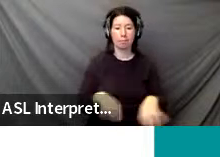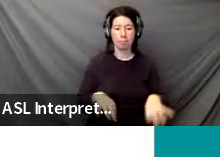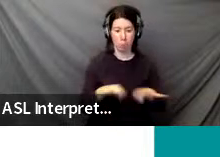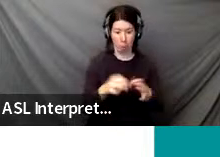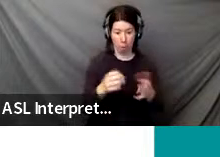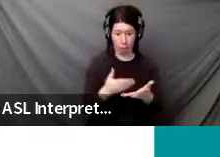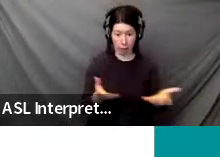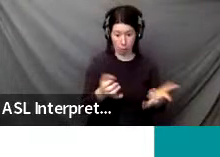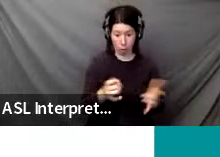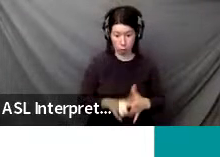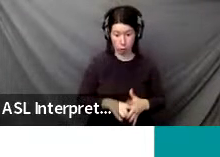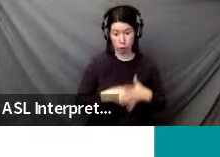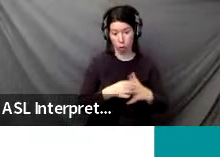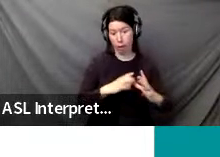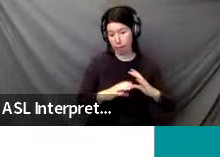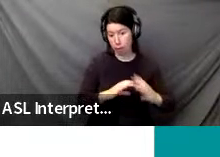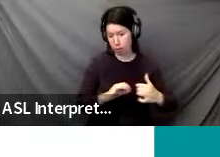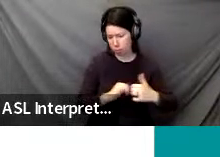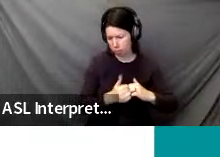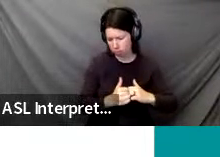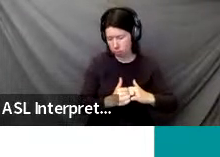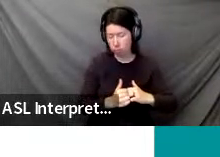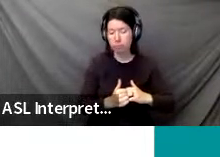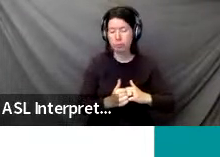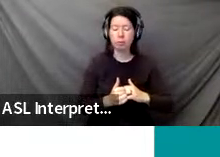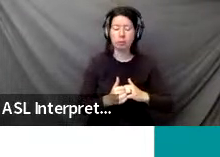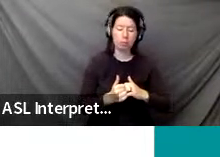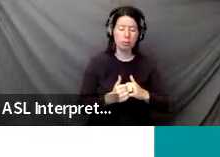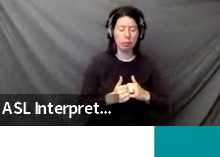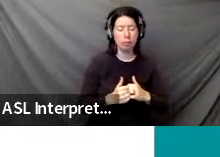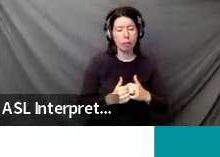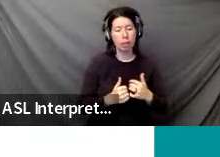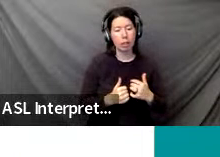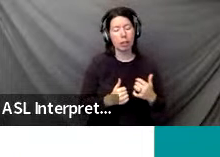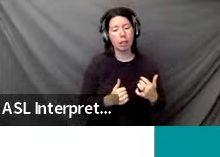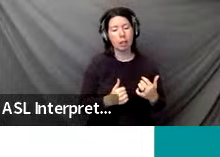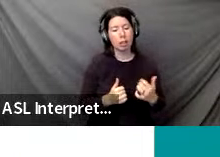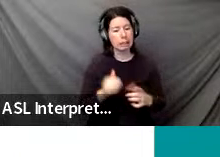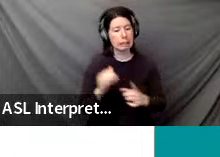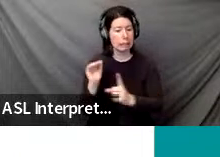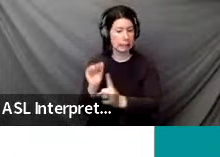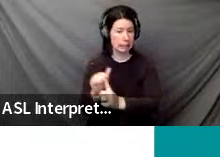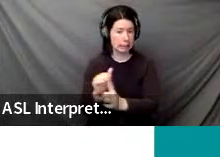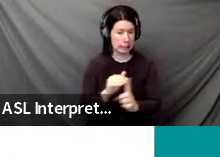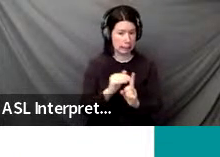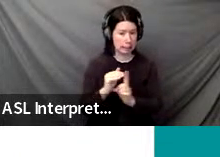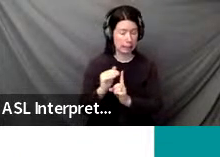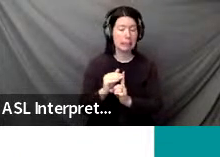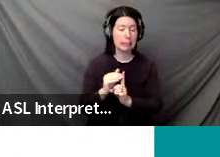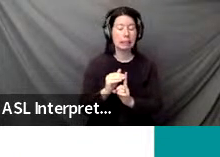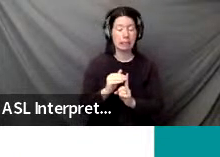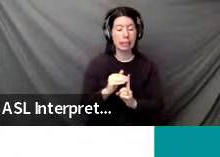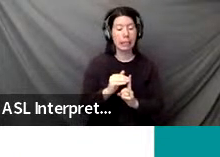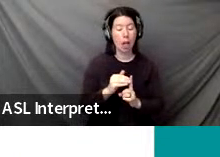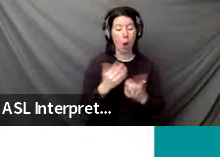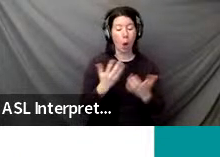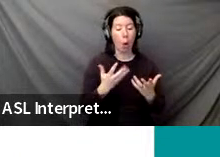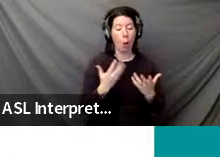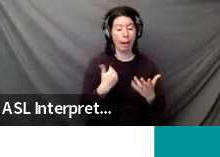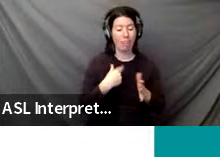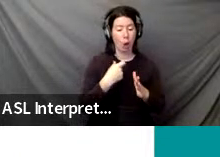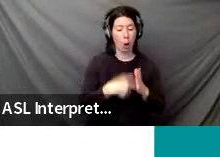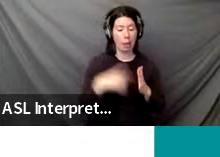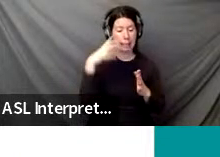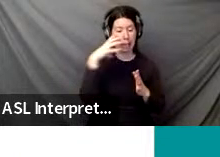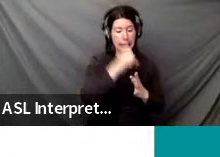to begin the conversation as we're rolling out a new cost estimate is to remind everyone of the estimate that's been out there. And